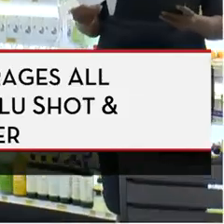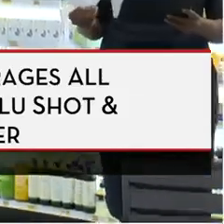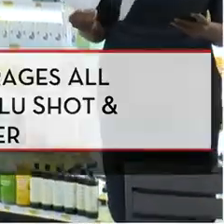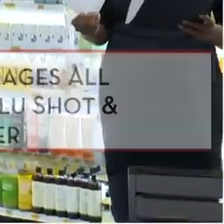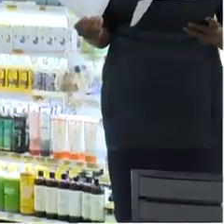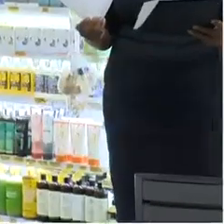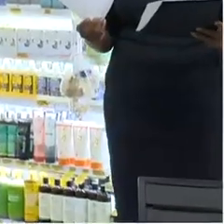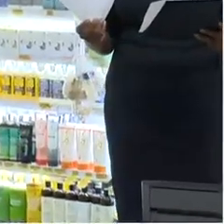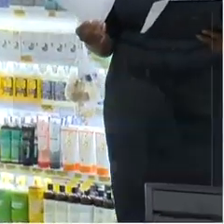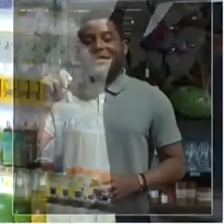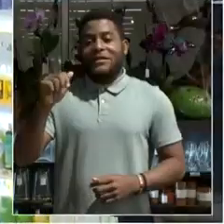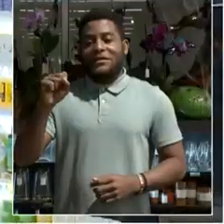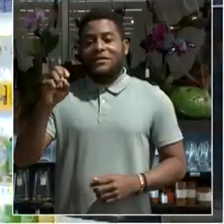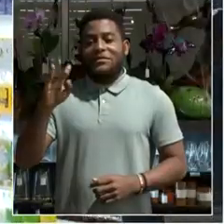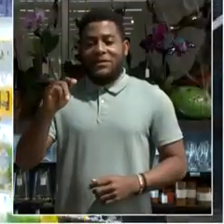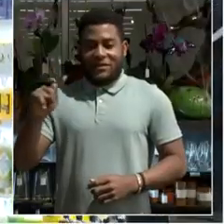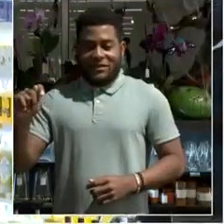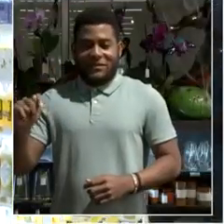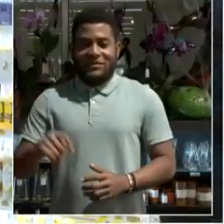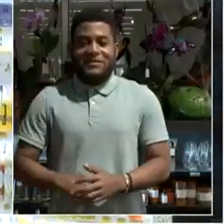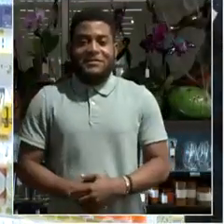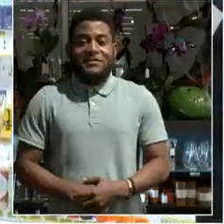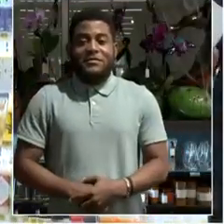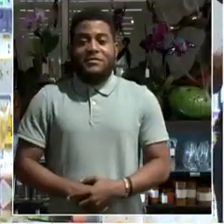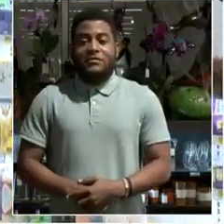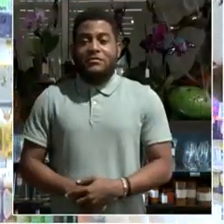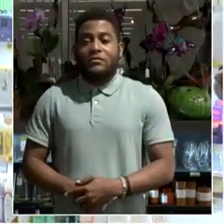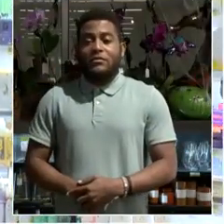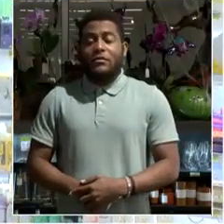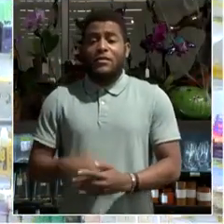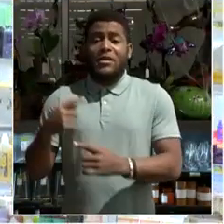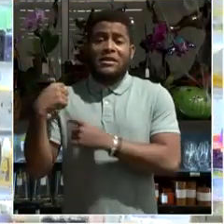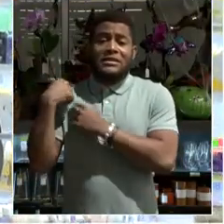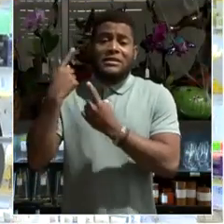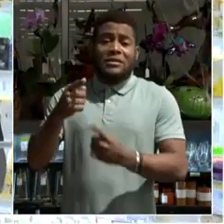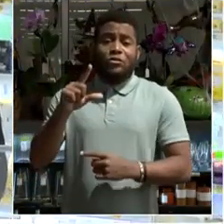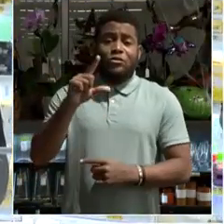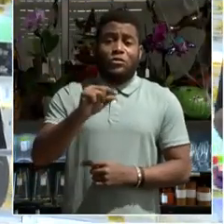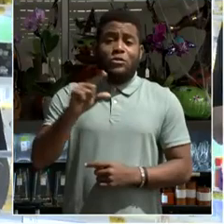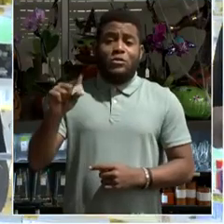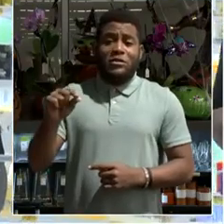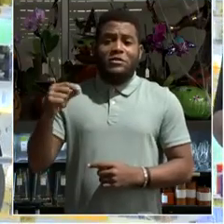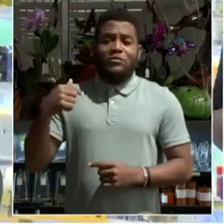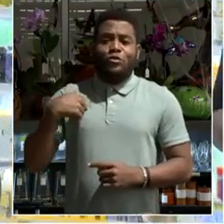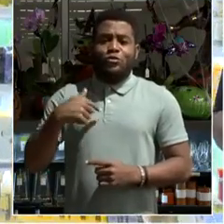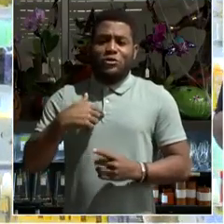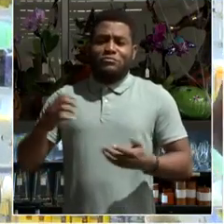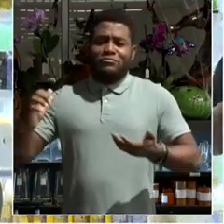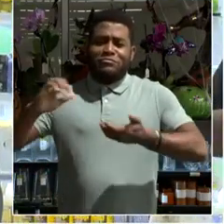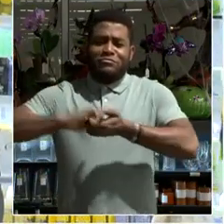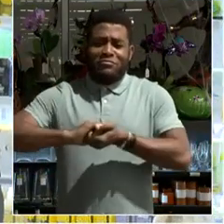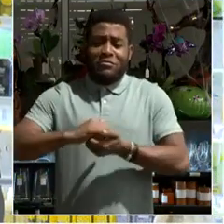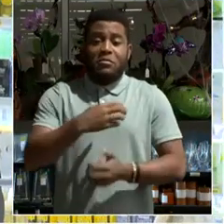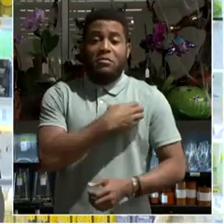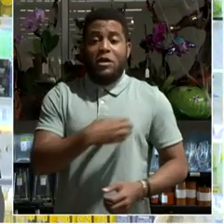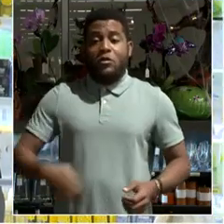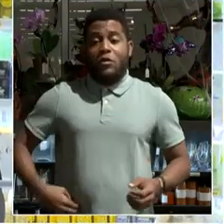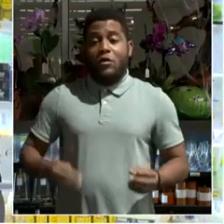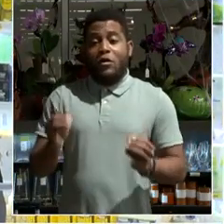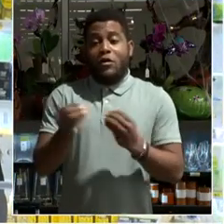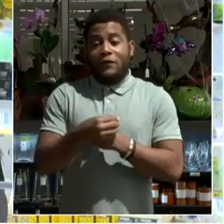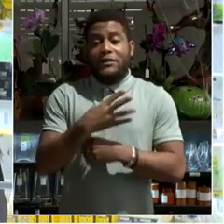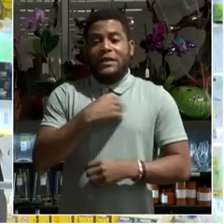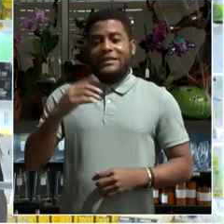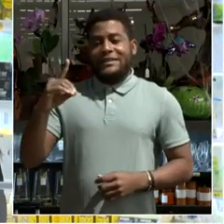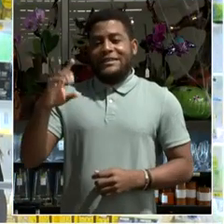in December 2020, Safeway has been proud to join forces with the Mayor's Office and DC Health to provide COVID-19 vaccinations